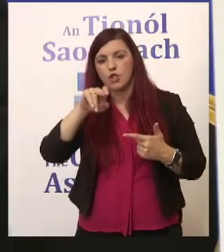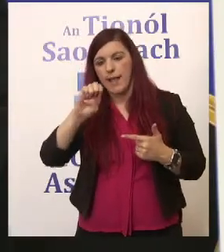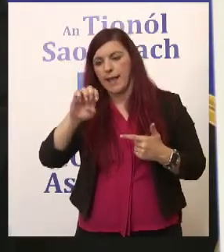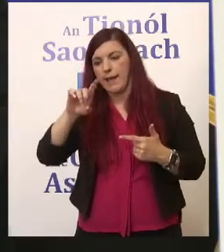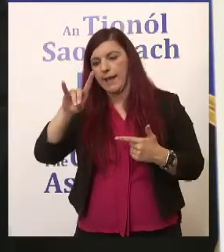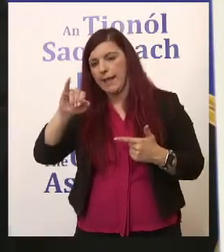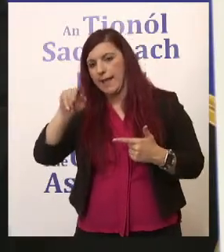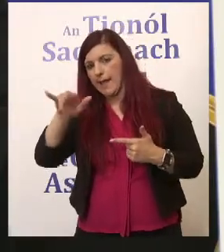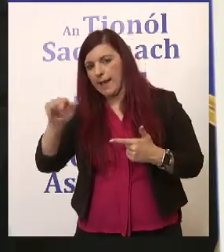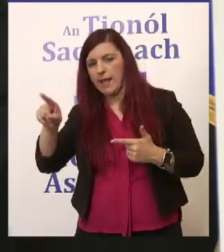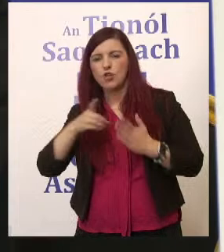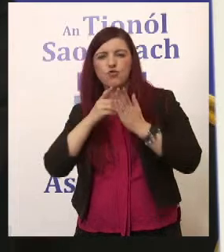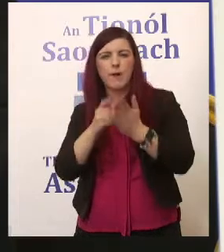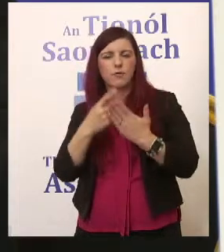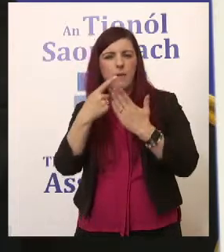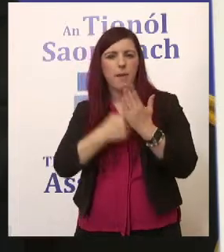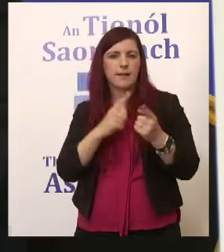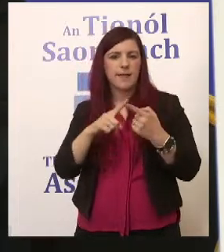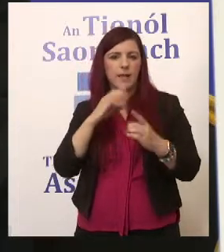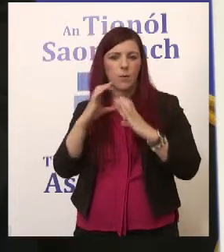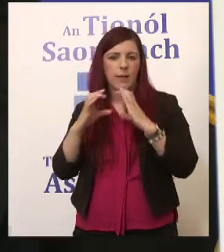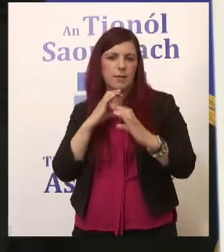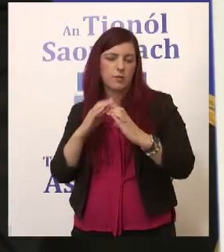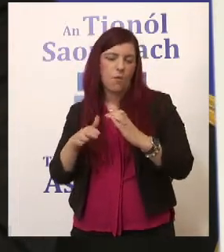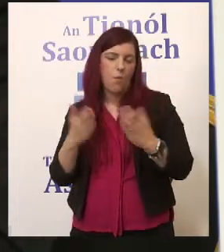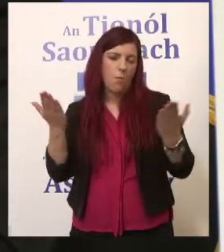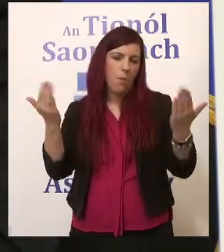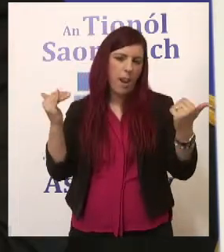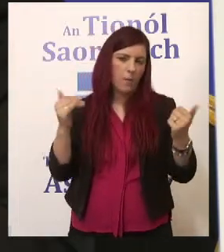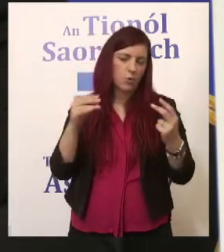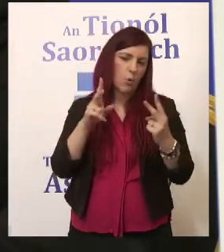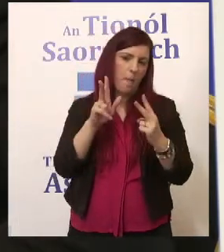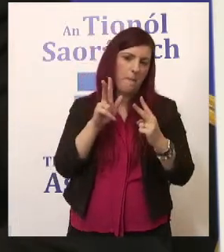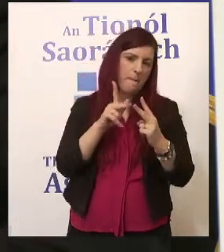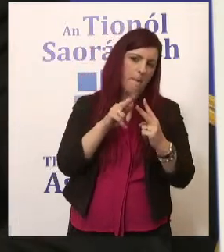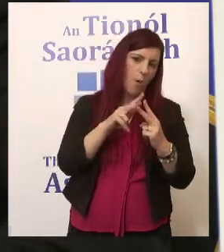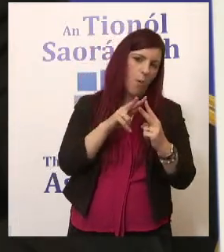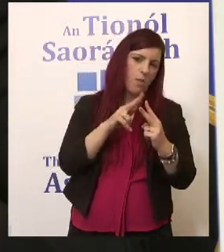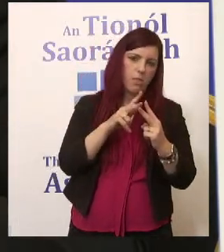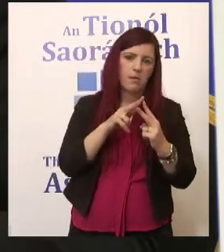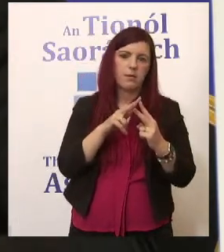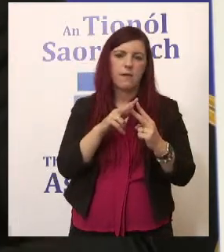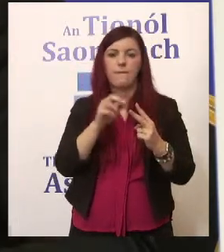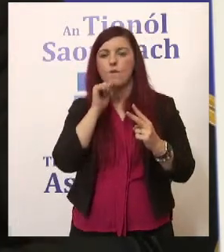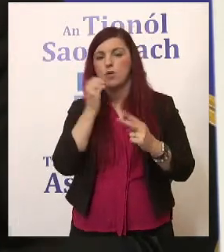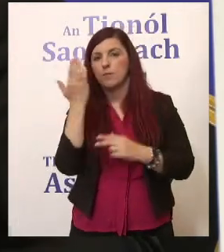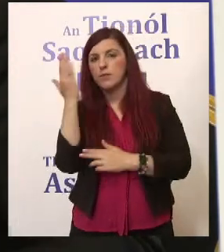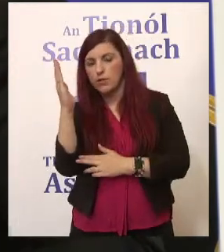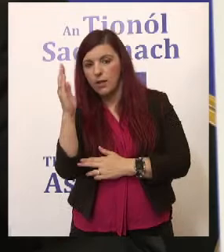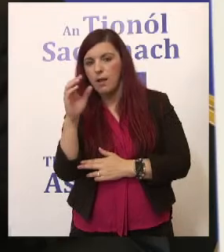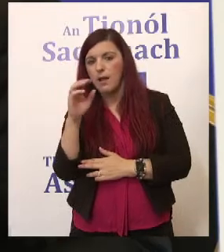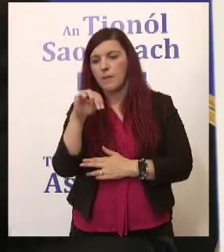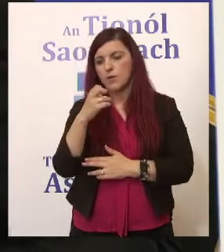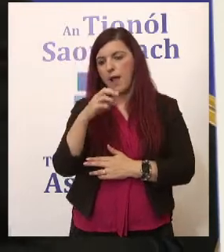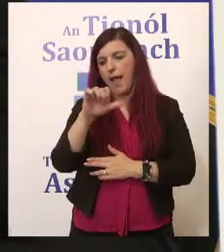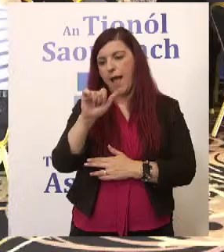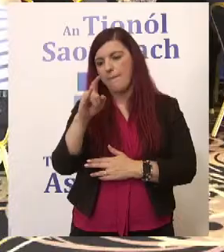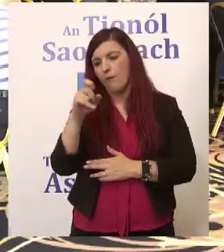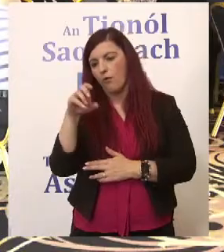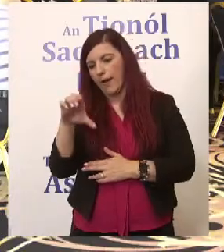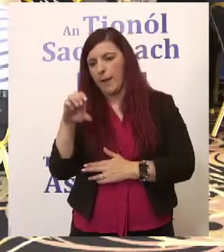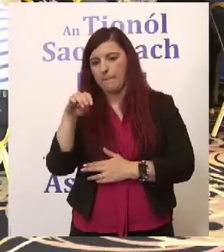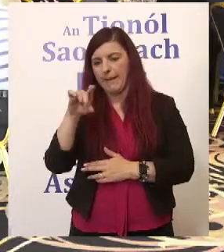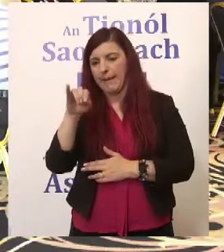Keneally, Director of Policy and Communications. So please give a warm Dublin City Assembly for our first presenter, Mr. Avrik McGibney.